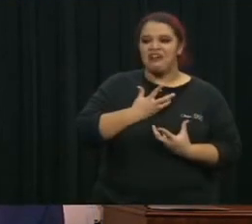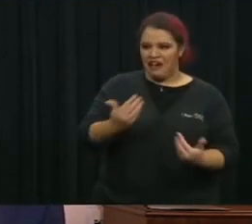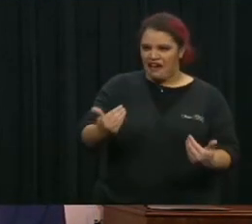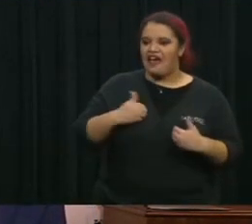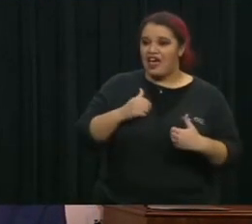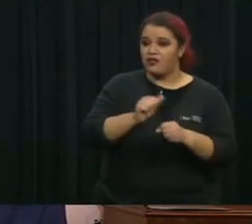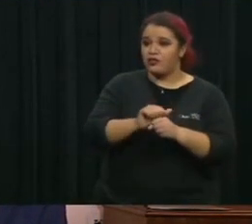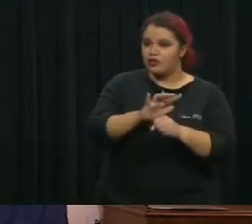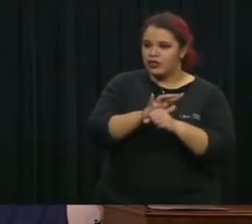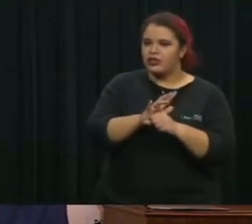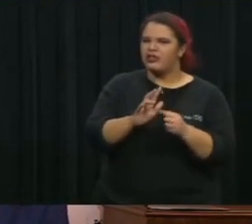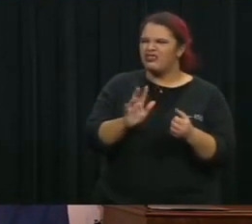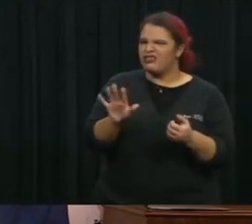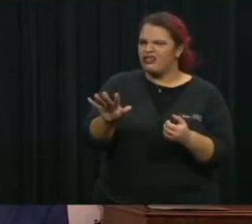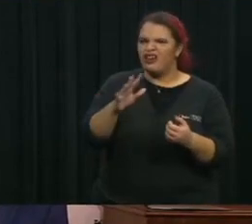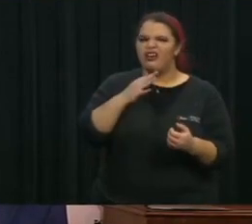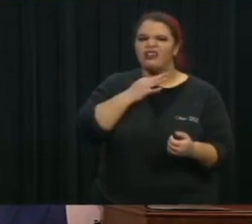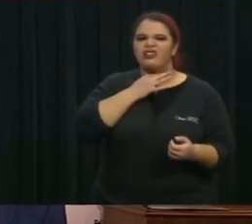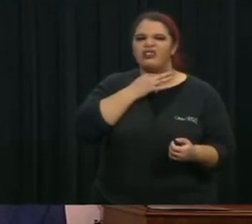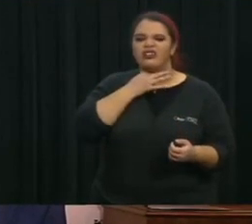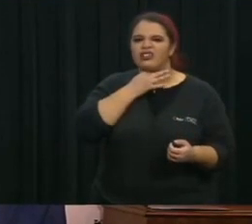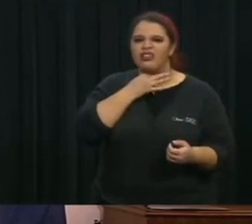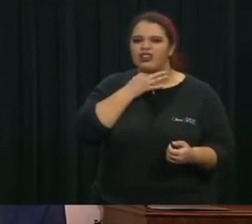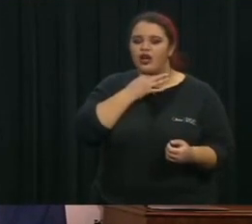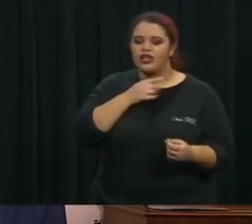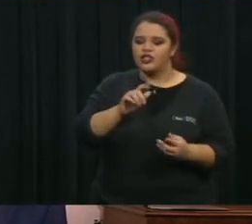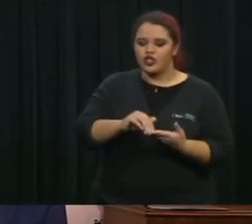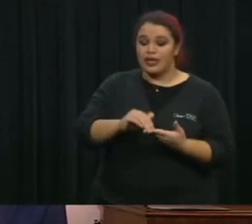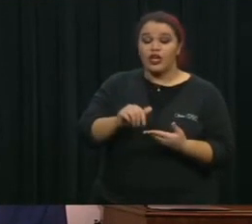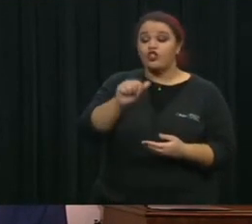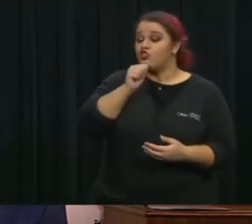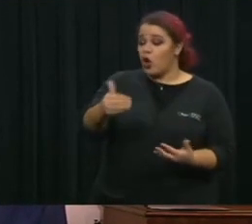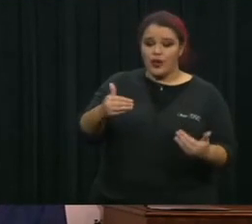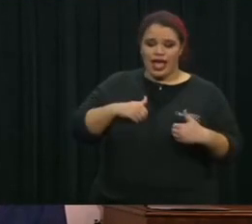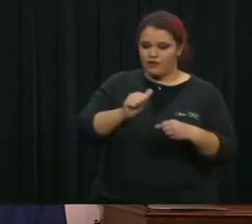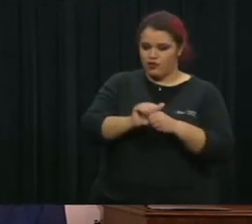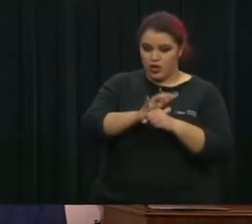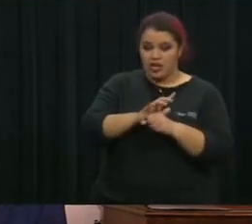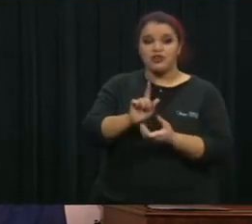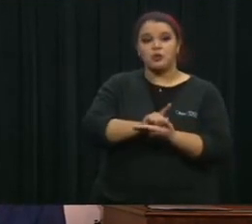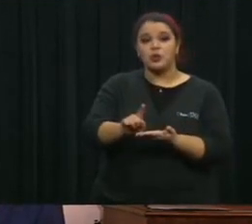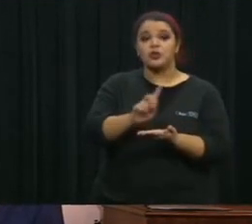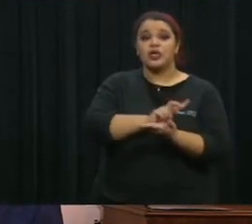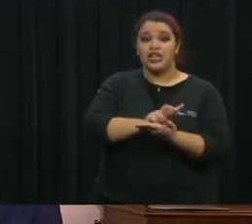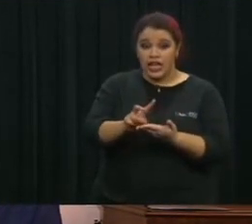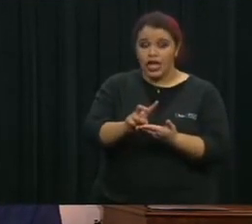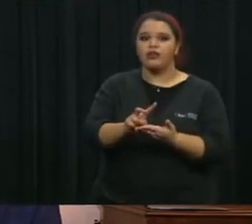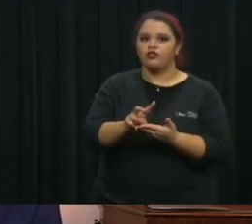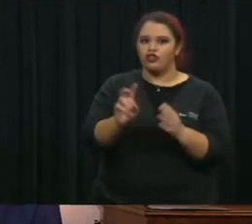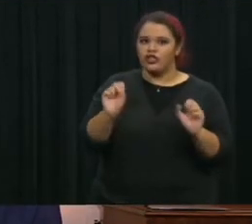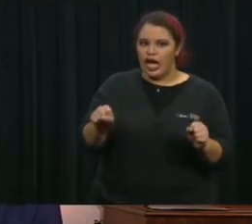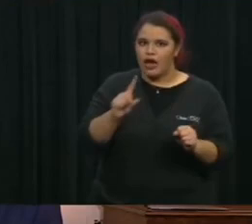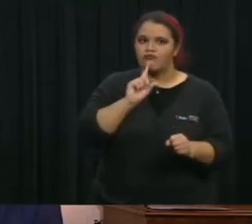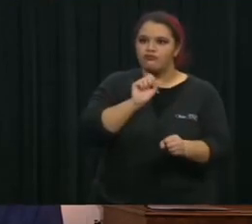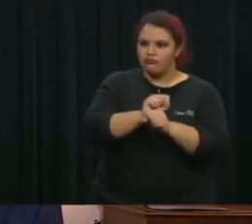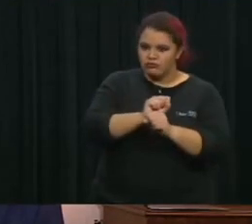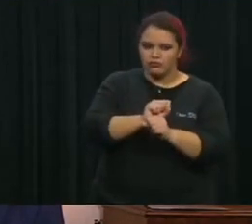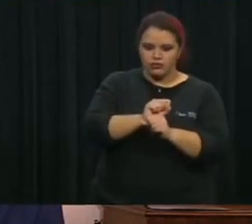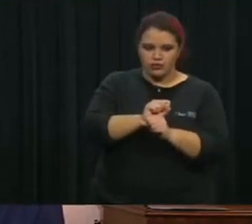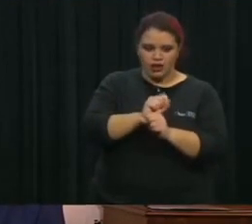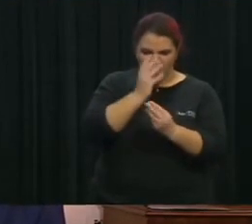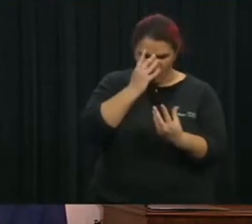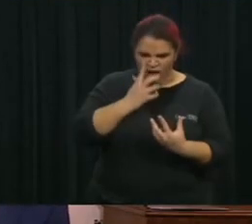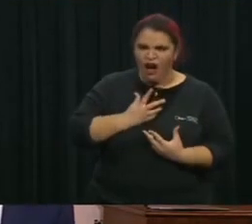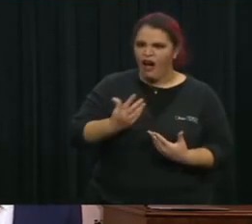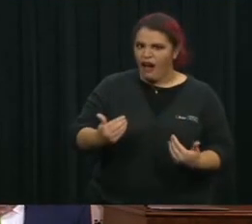can't get exposed to it and then That's have right. it. Okay. That's right. And early on in an illness, it depends on the viral load.